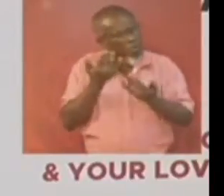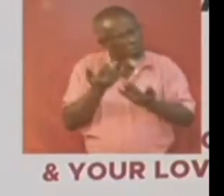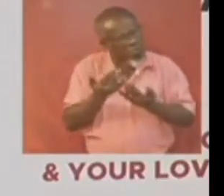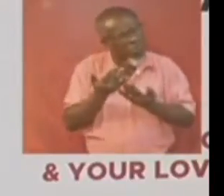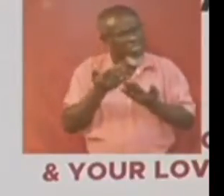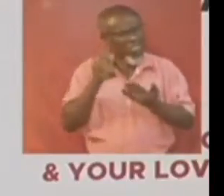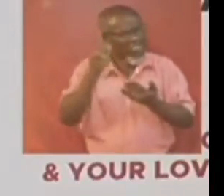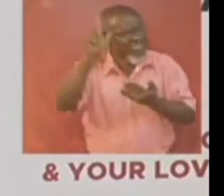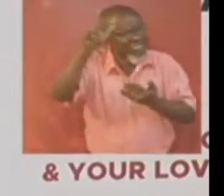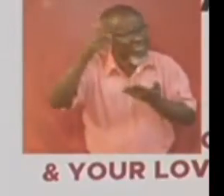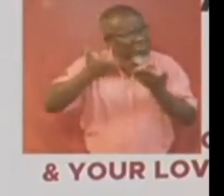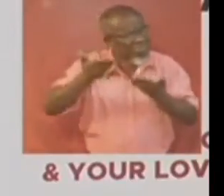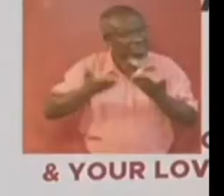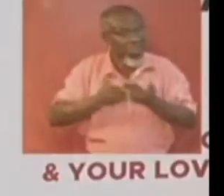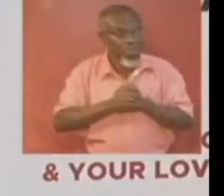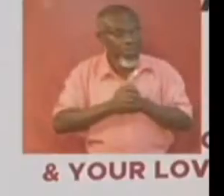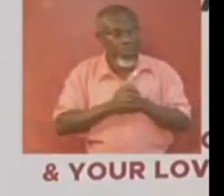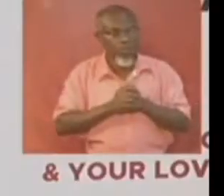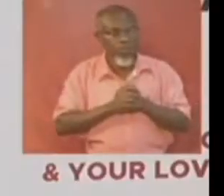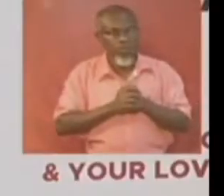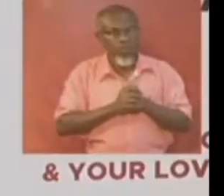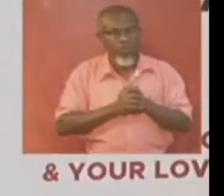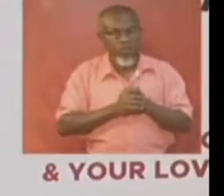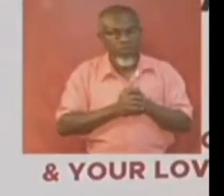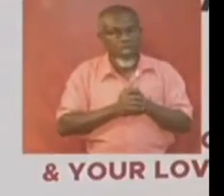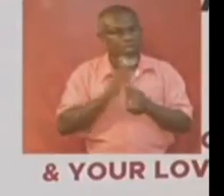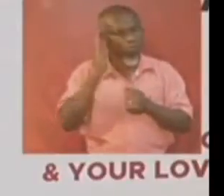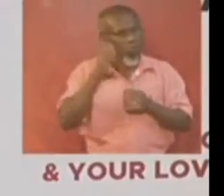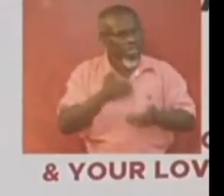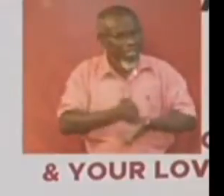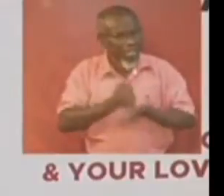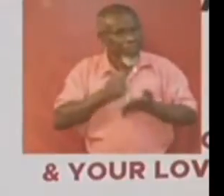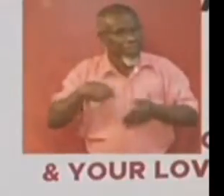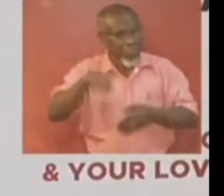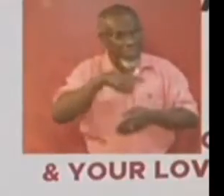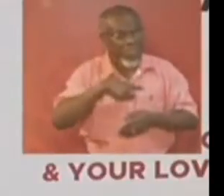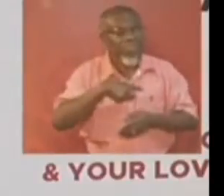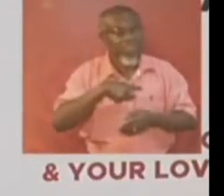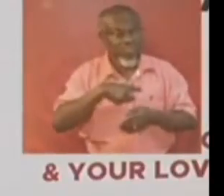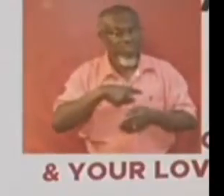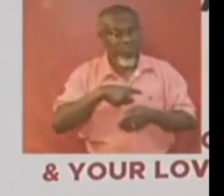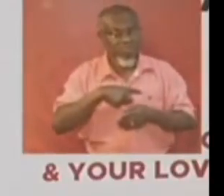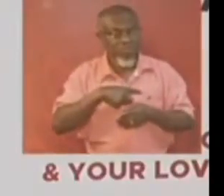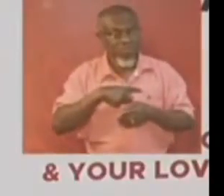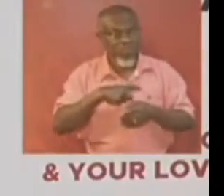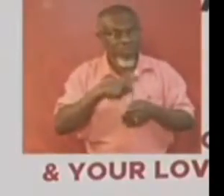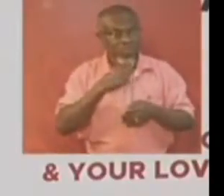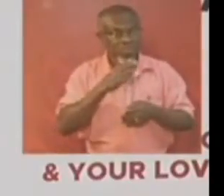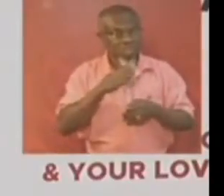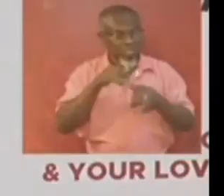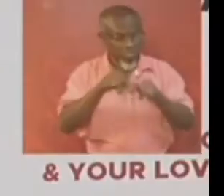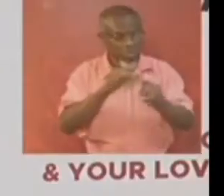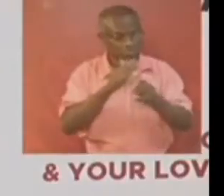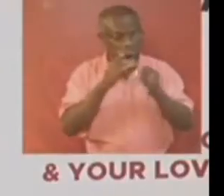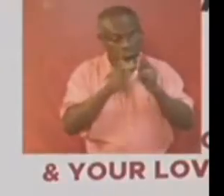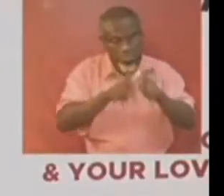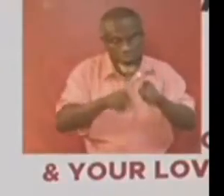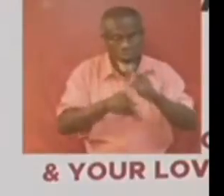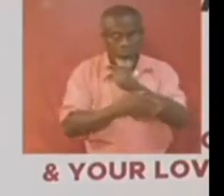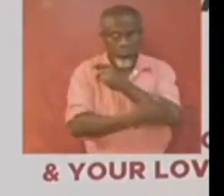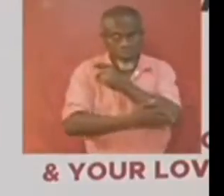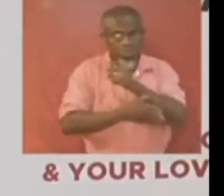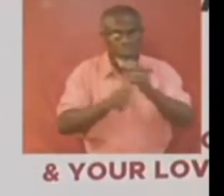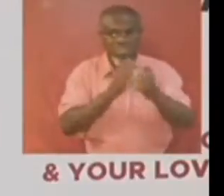This activity would really assist us in keeping our population safe and healthy as we move towards the Ministry